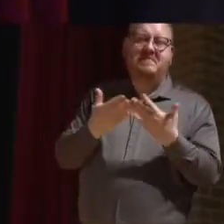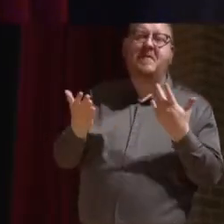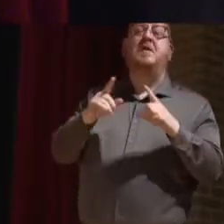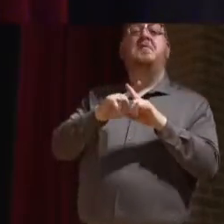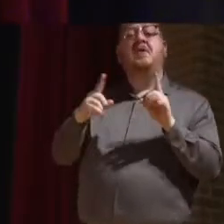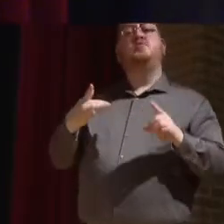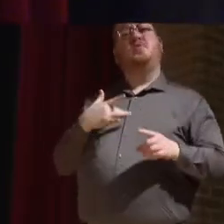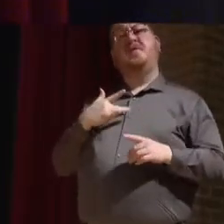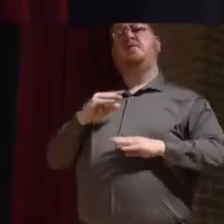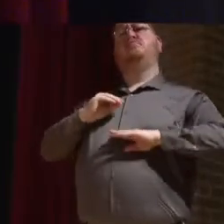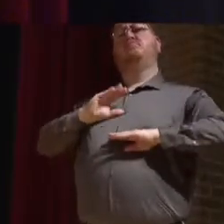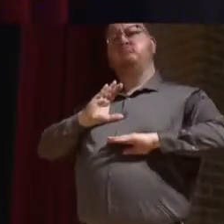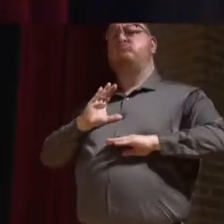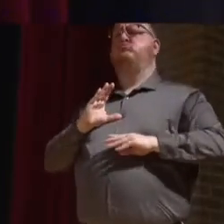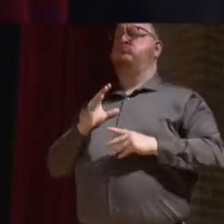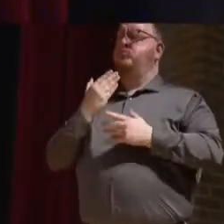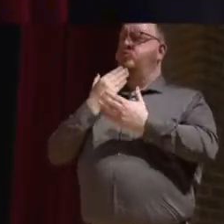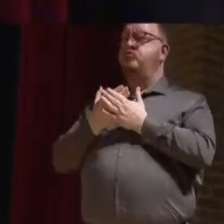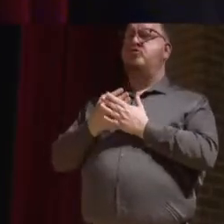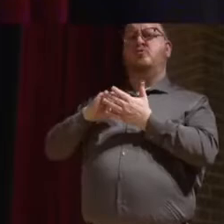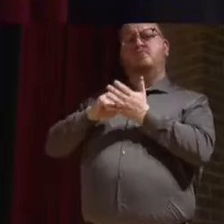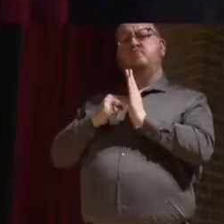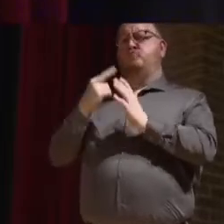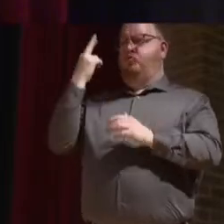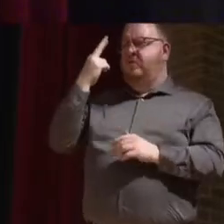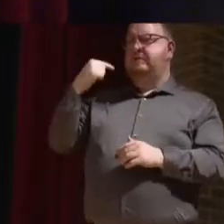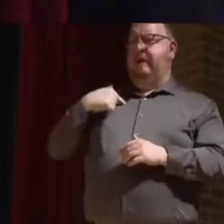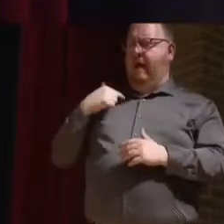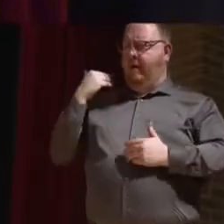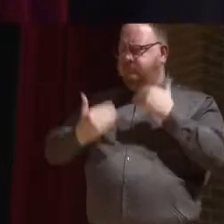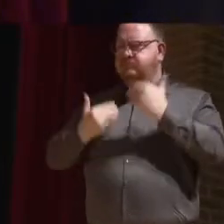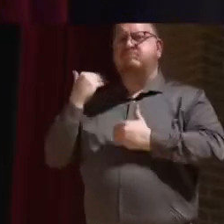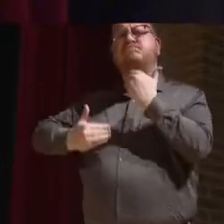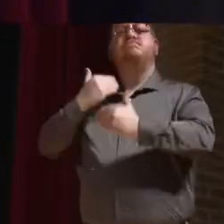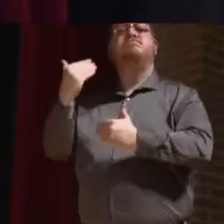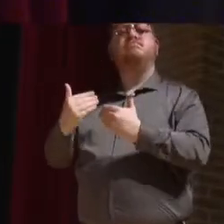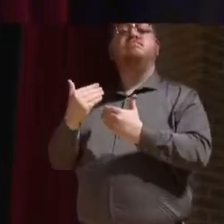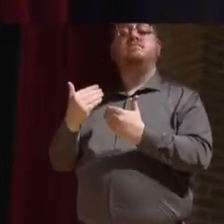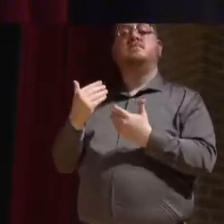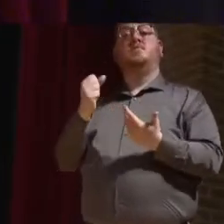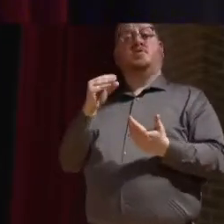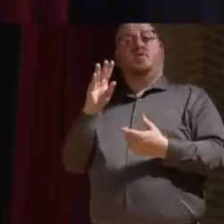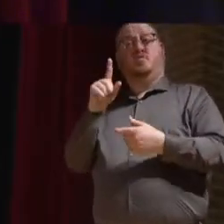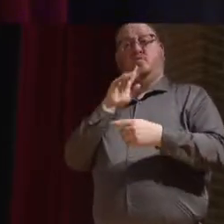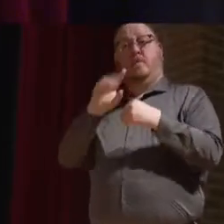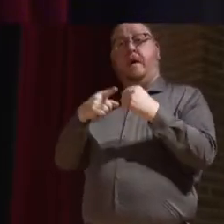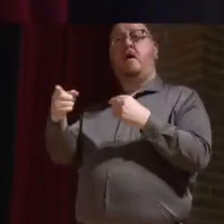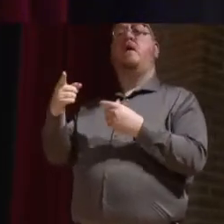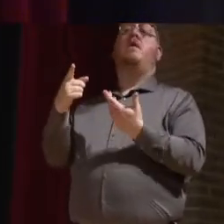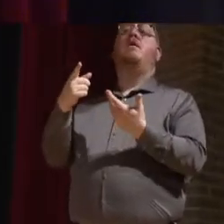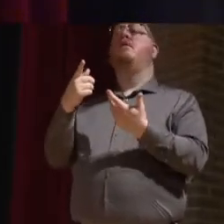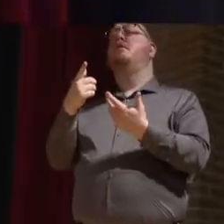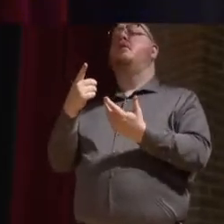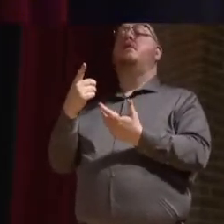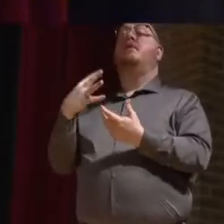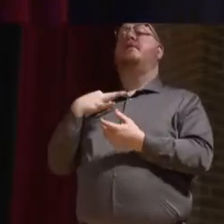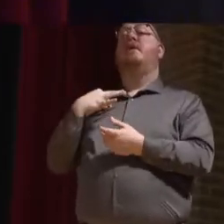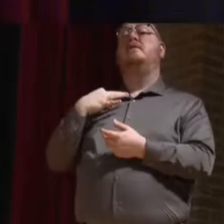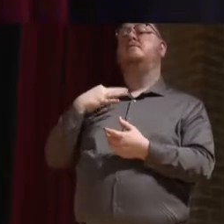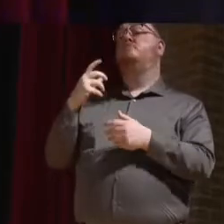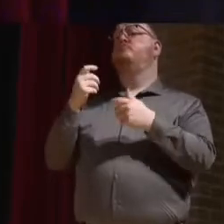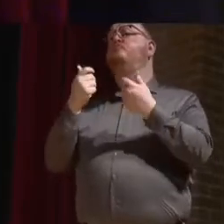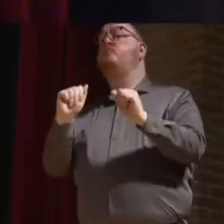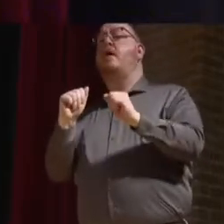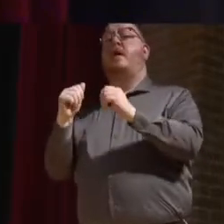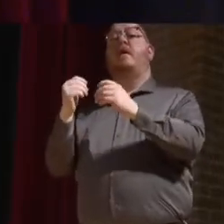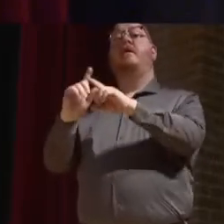have been talking about having some kind of like voluntary time to actually come in and try different things or do jobs, but not even on a paid. I wouldn't